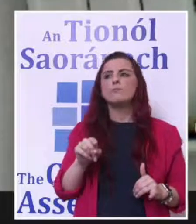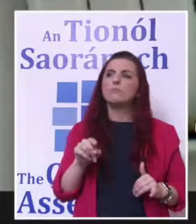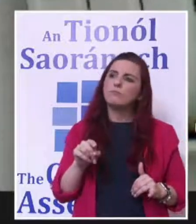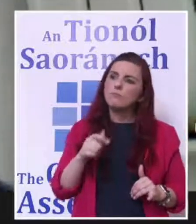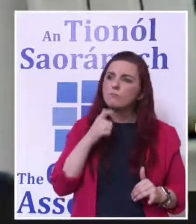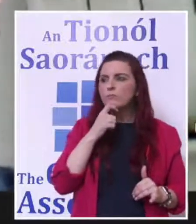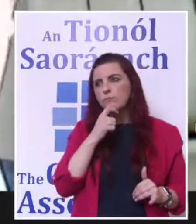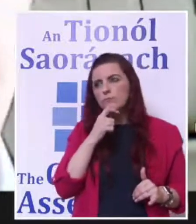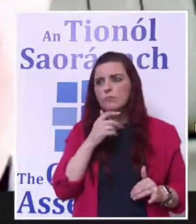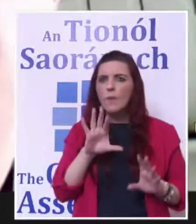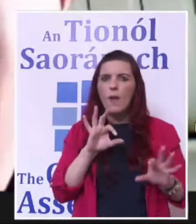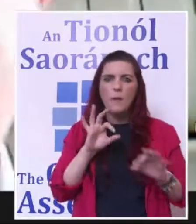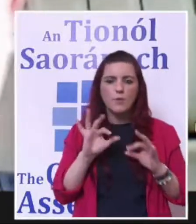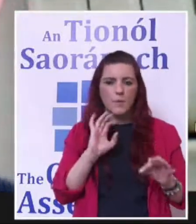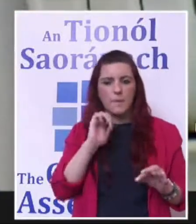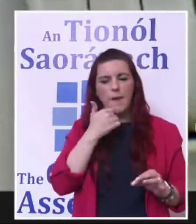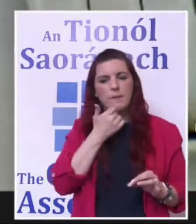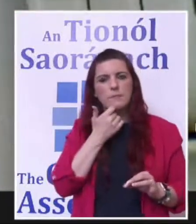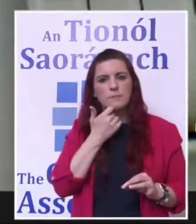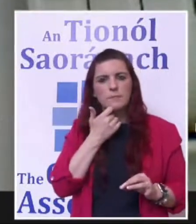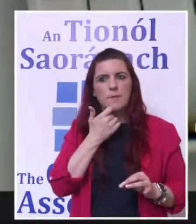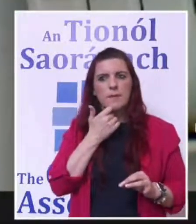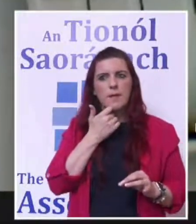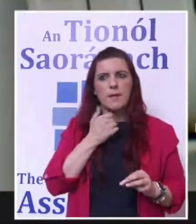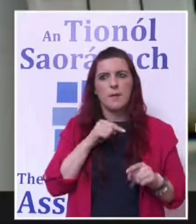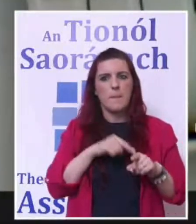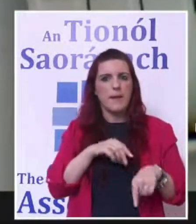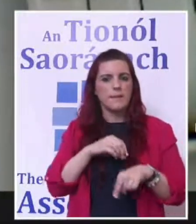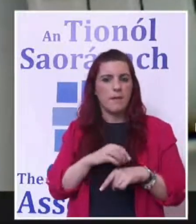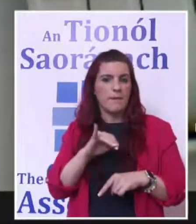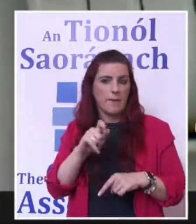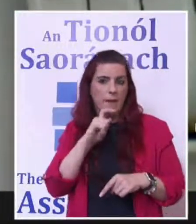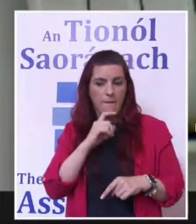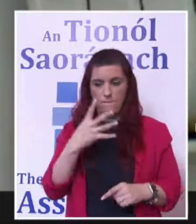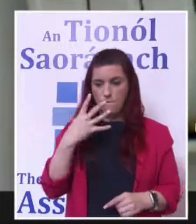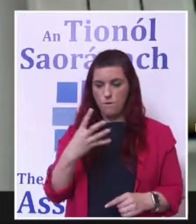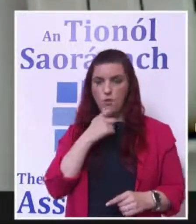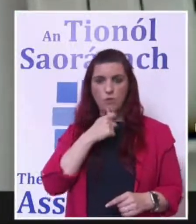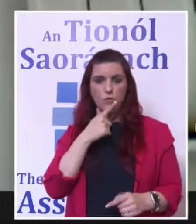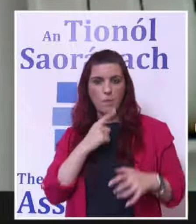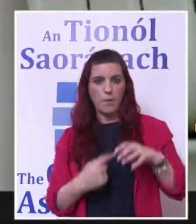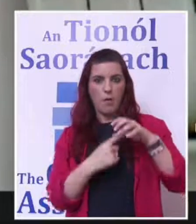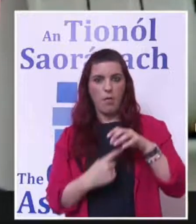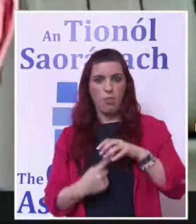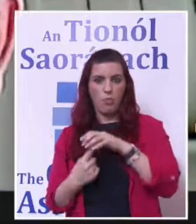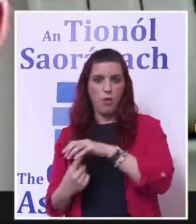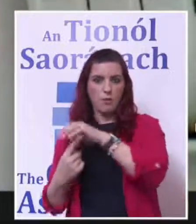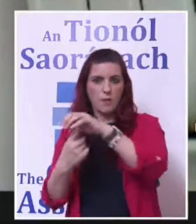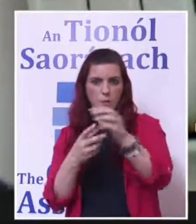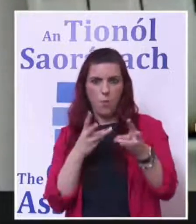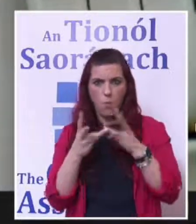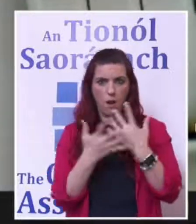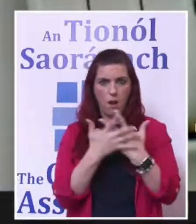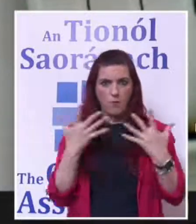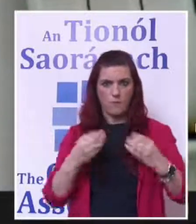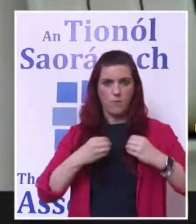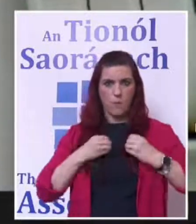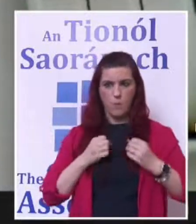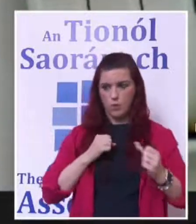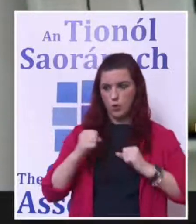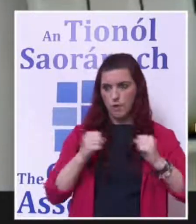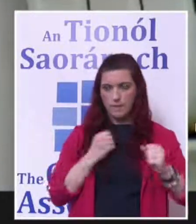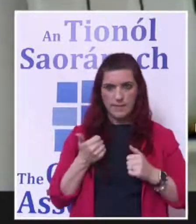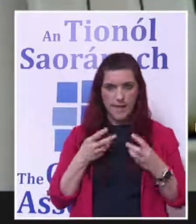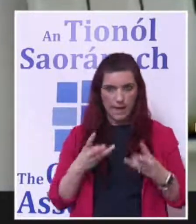because whether people realise it or not, in fact, the 4 Dublin authorities do operate a lot of their services on an area basis